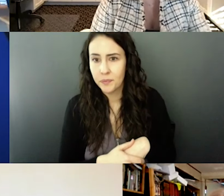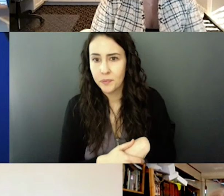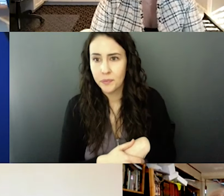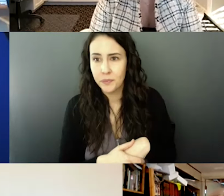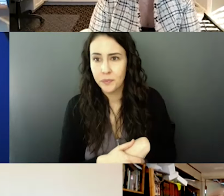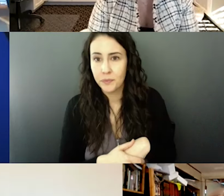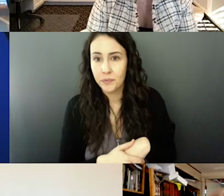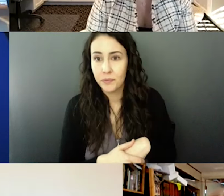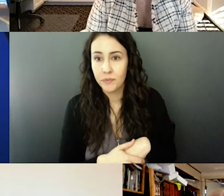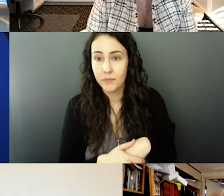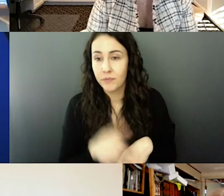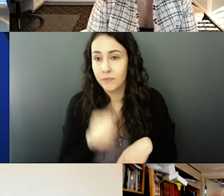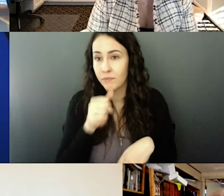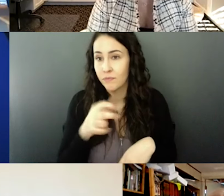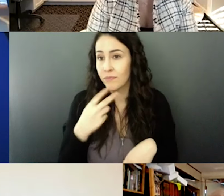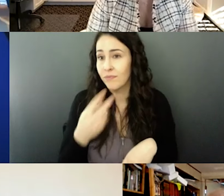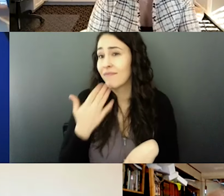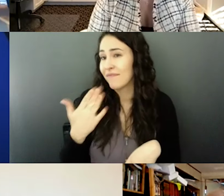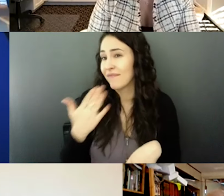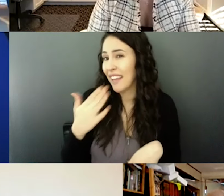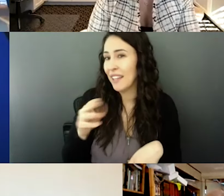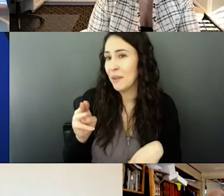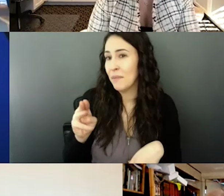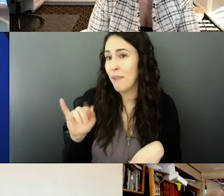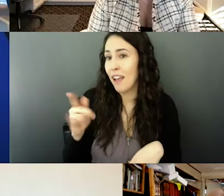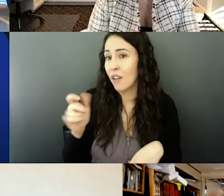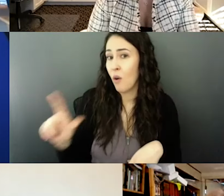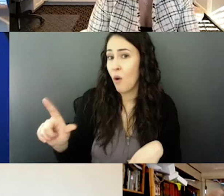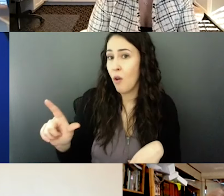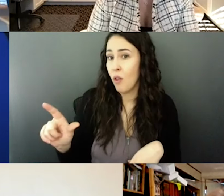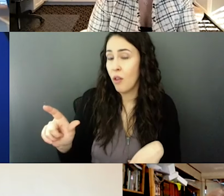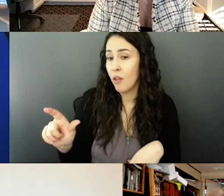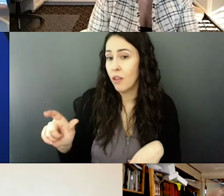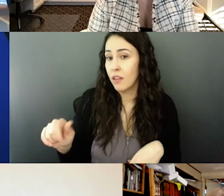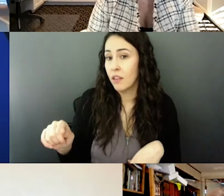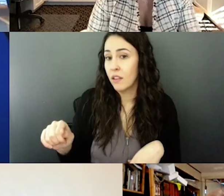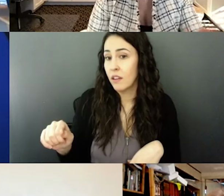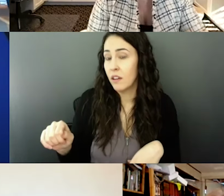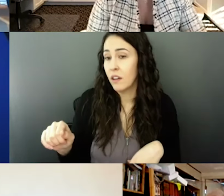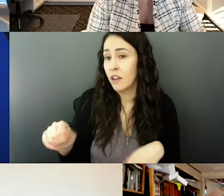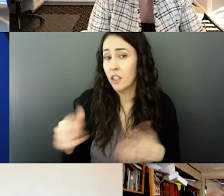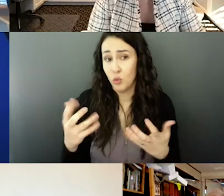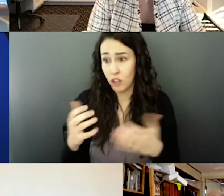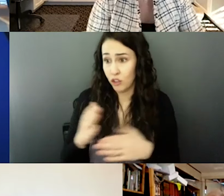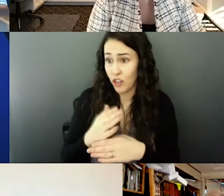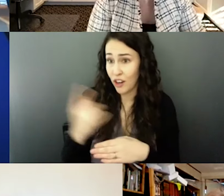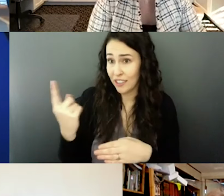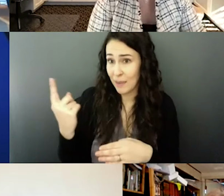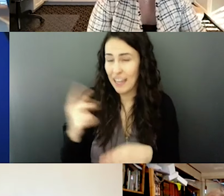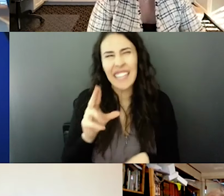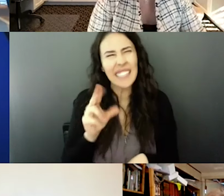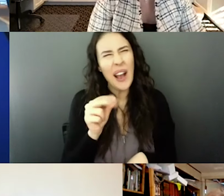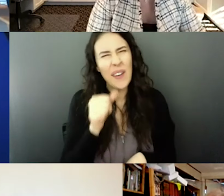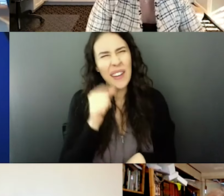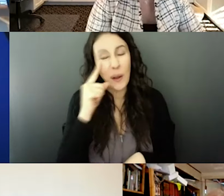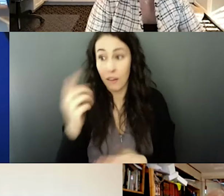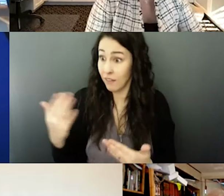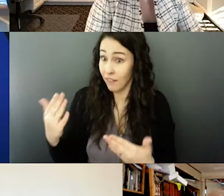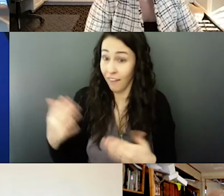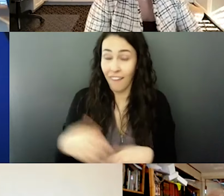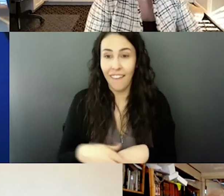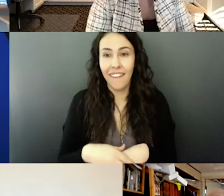Yeah, thank you for those, Michael. Margot, did you want to chime in and share something? No, I don't think so. I think he covered it. Sorry,